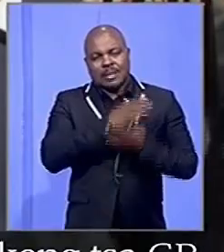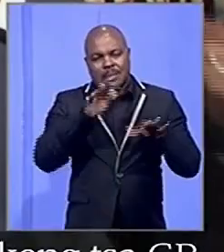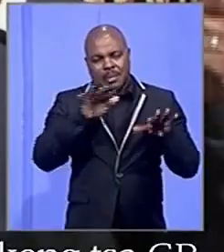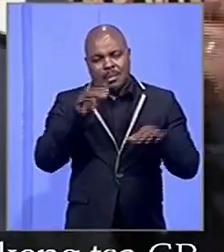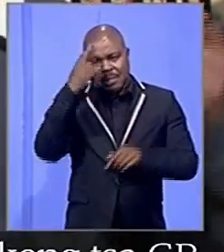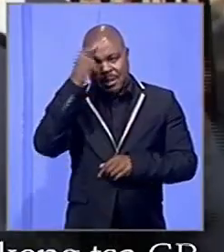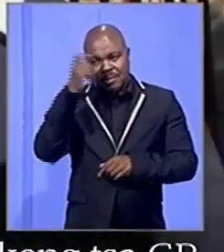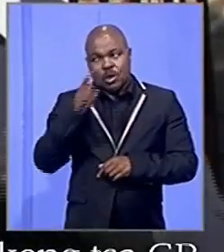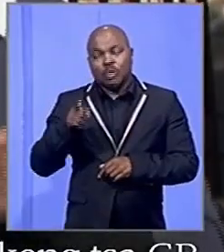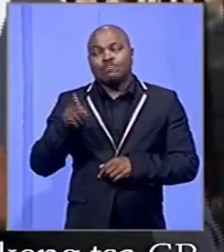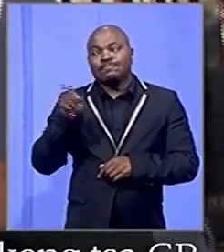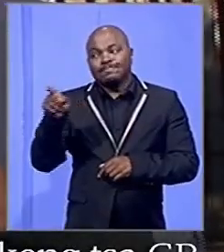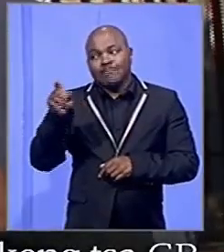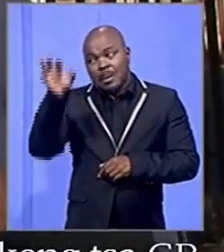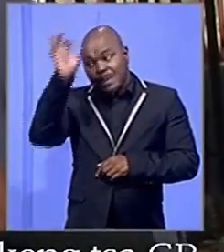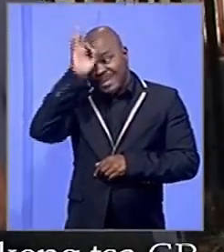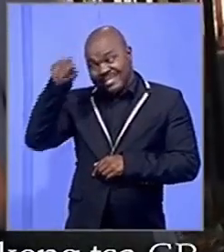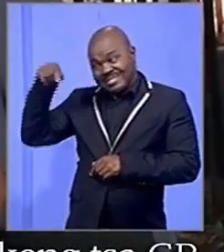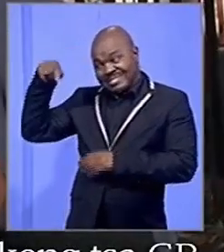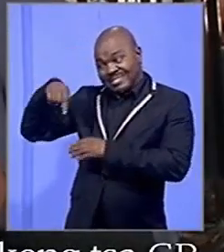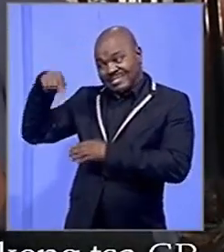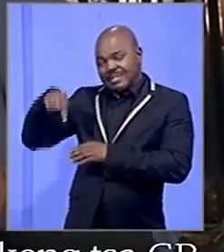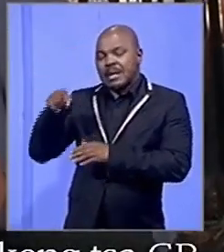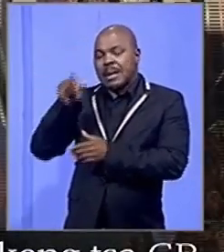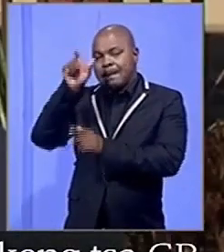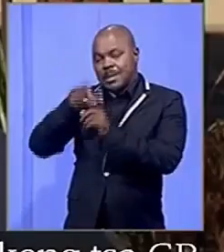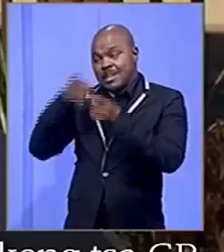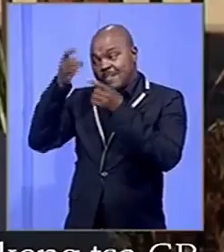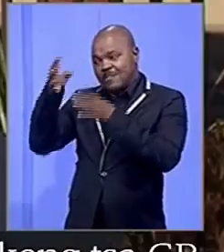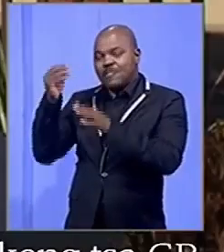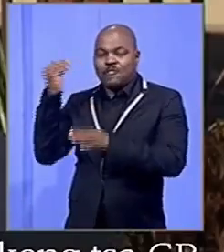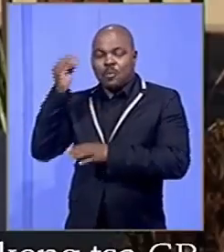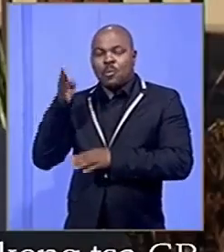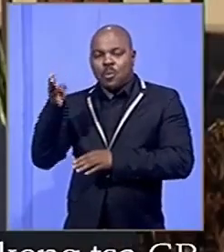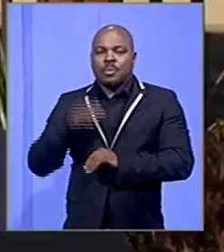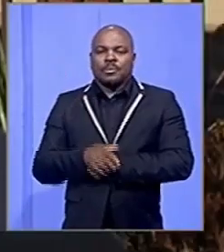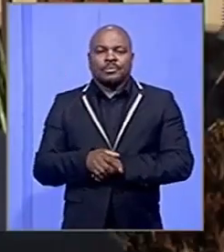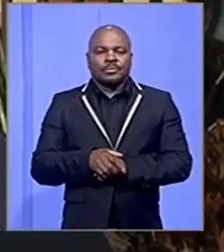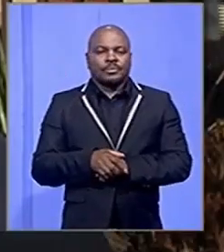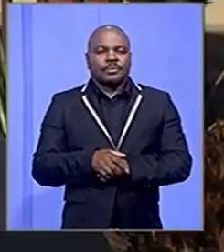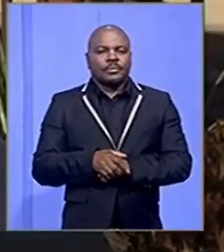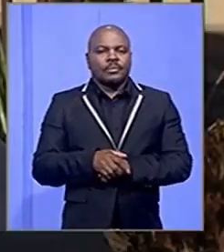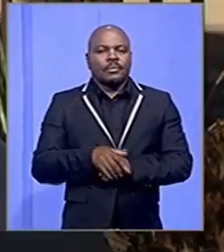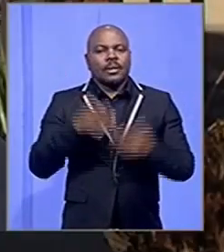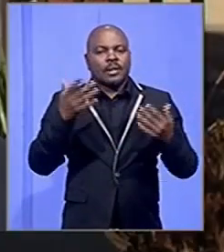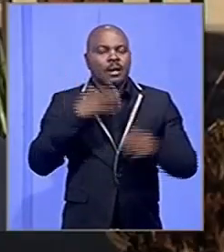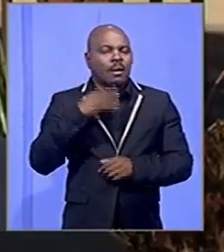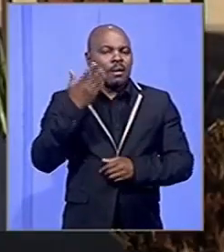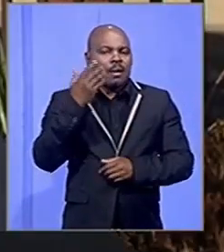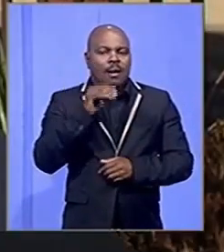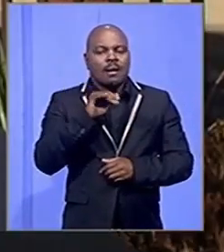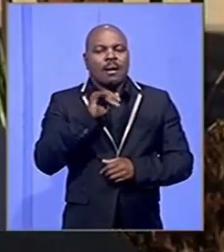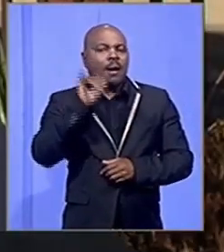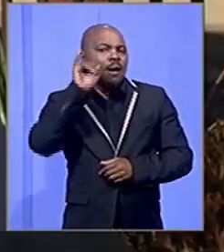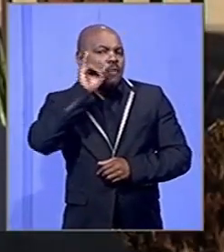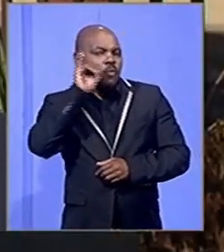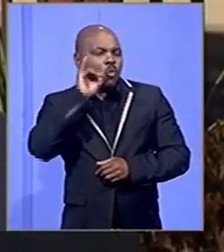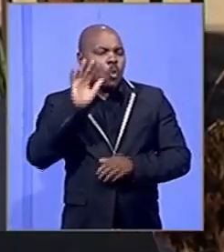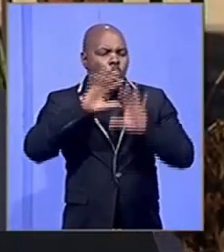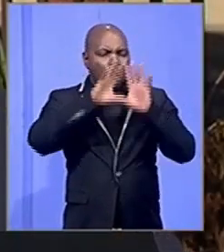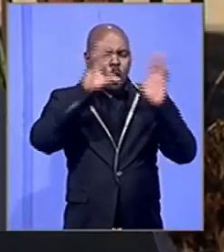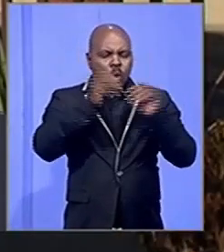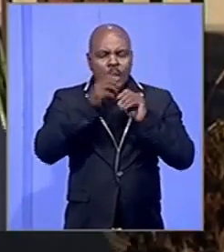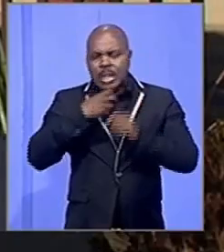disenyi tsebe gareng ga mapodisi. Unfortunately, all the people who had iPhones, when they are tracking them, they are all off.